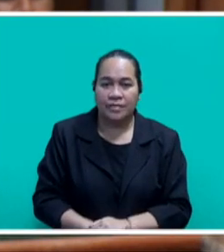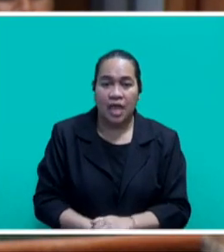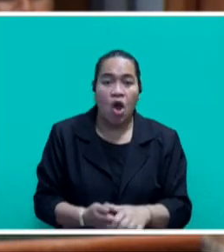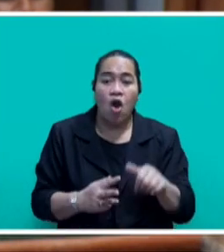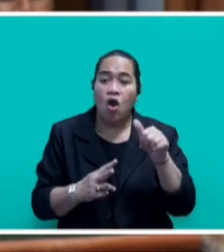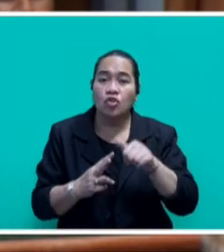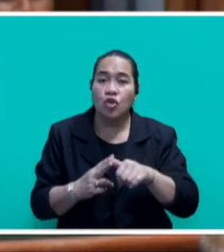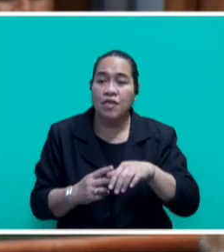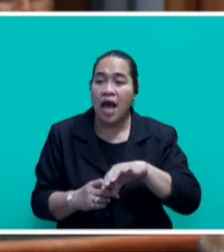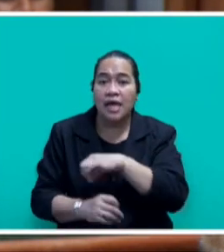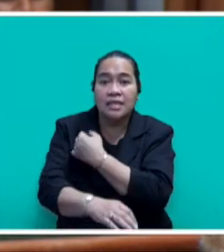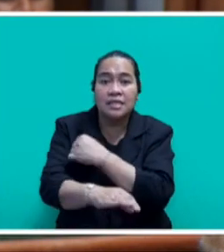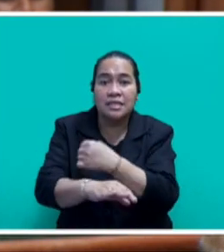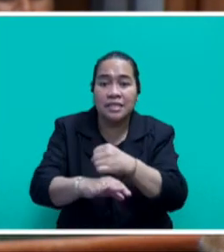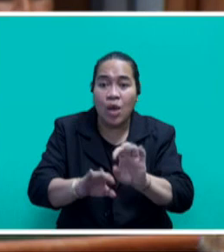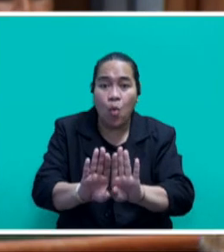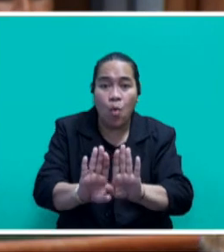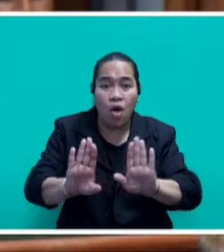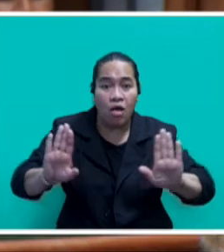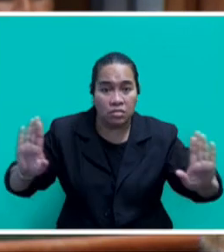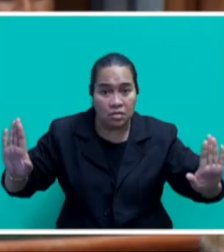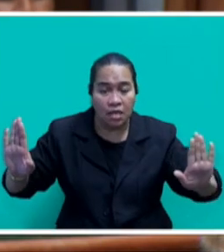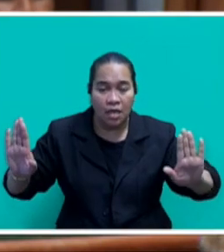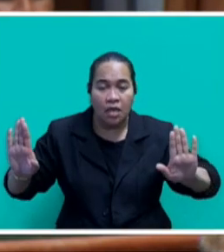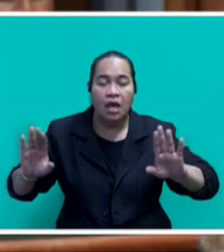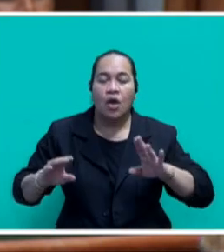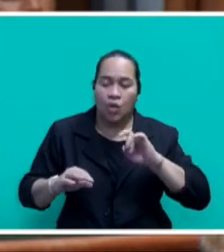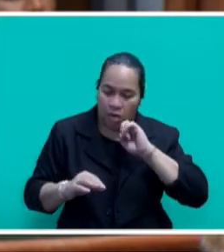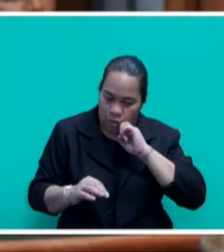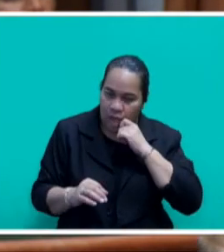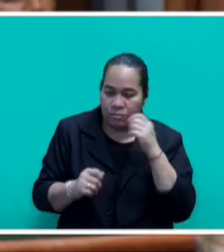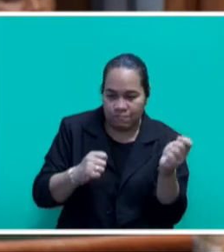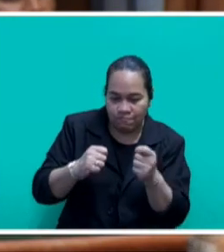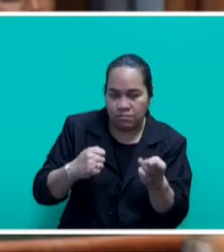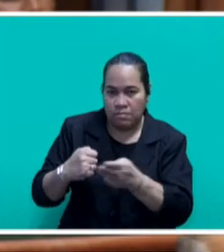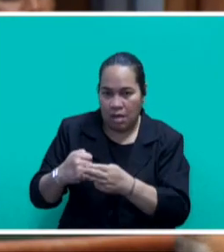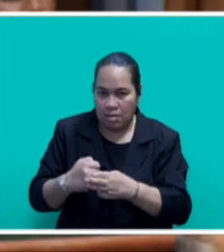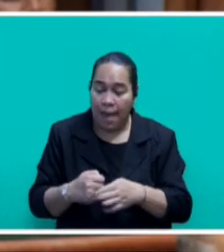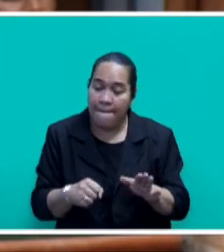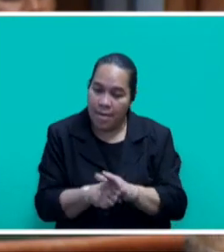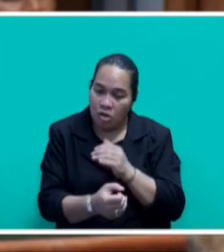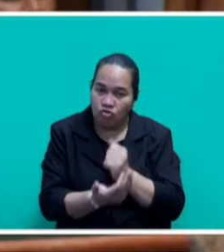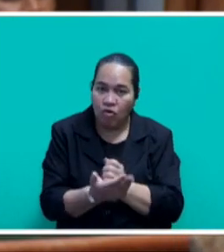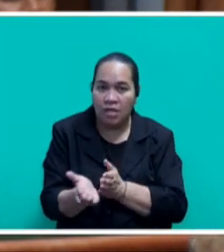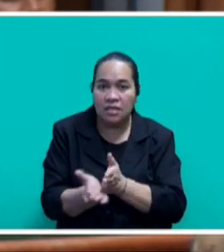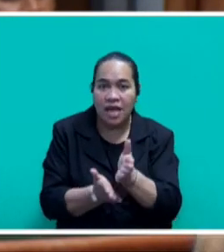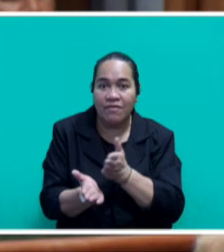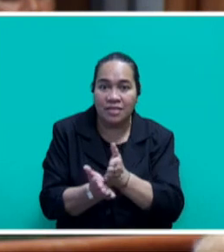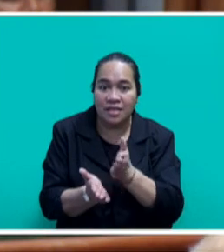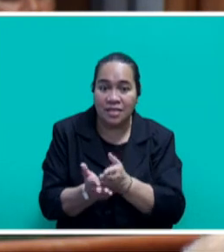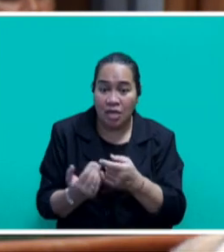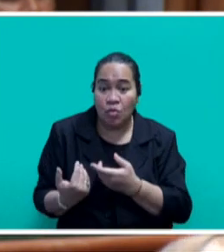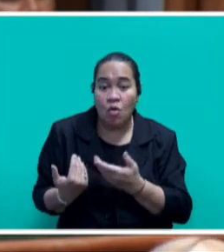seawalls, and we will make sure that the services that we need to provide to the